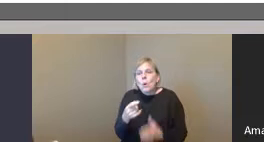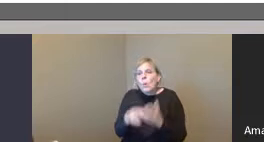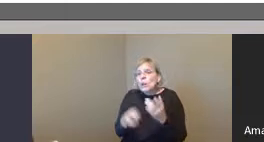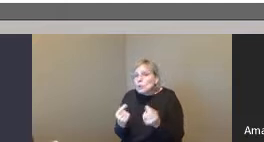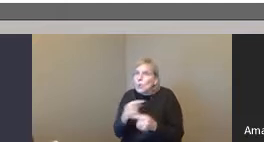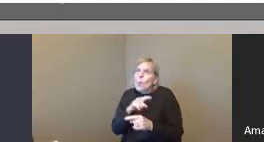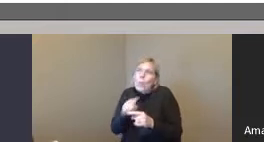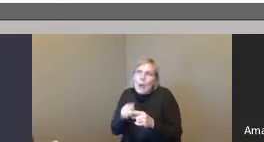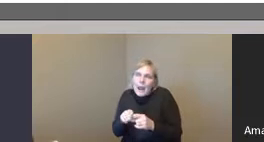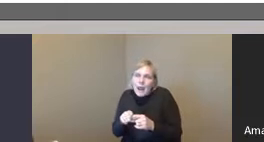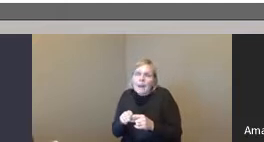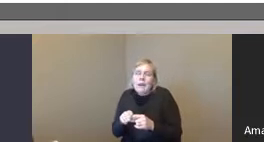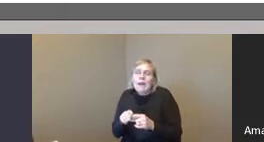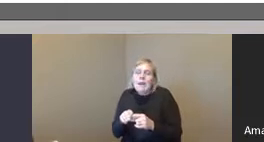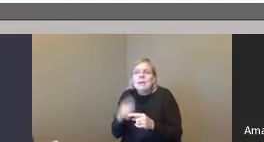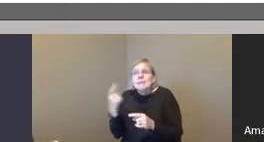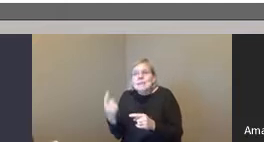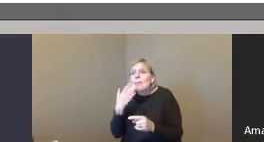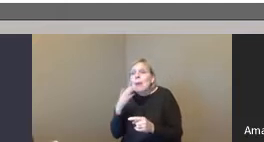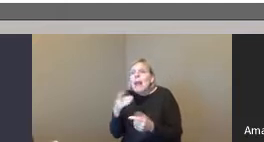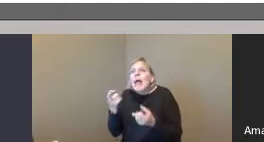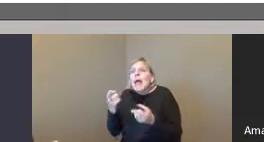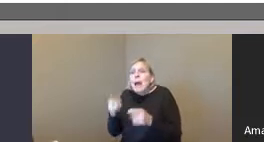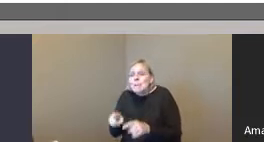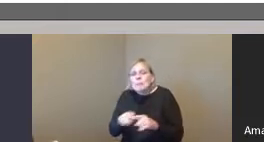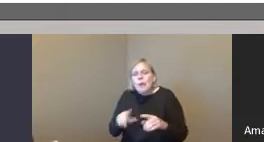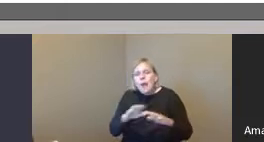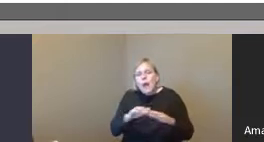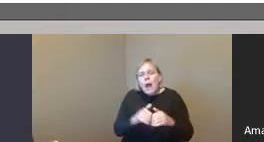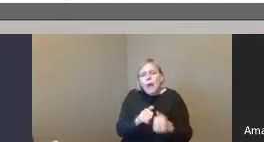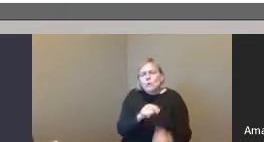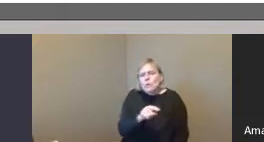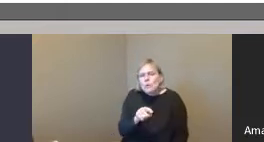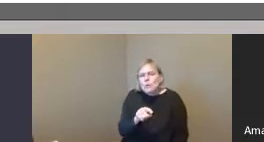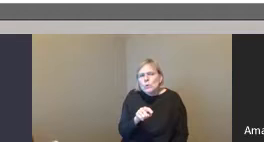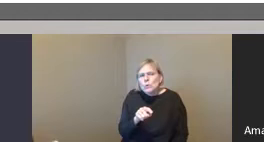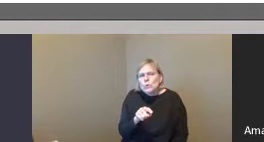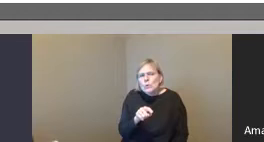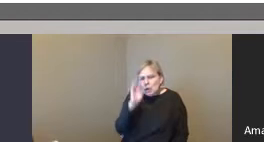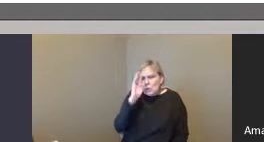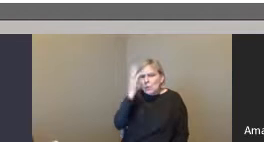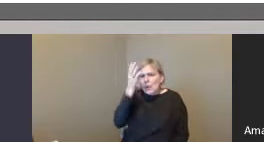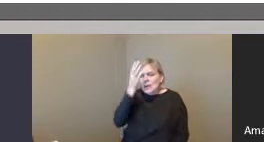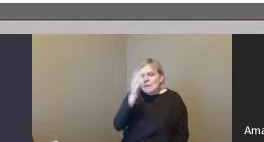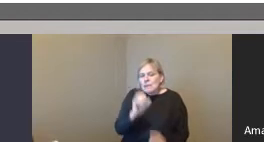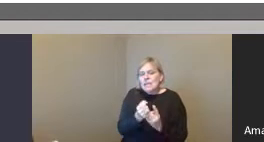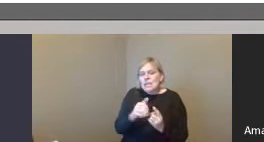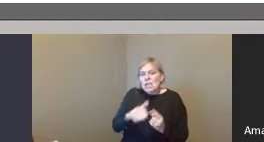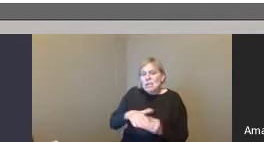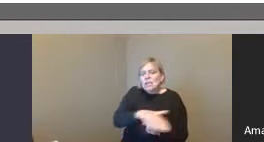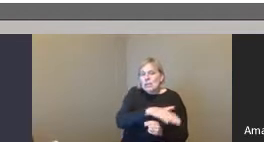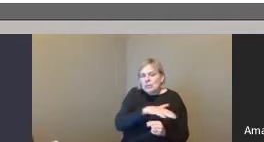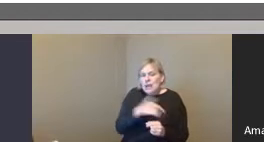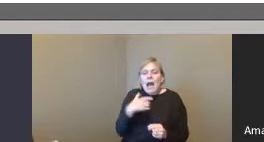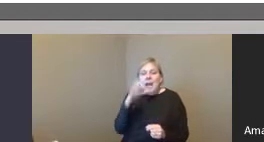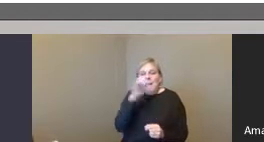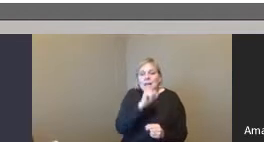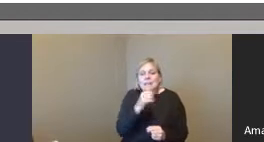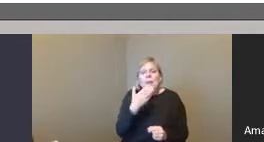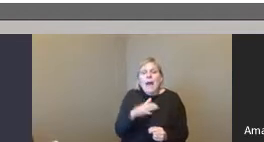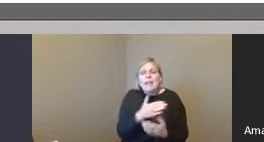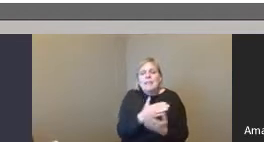when something bad happens, but how do you create the conditions where, I guess, bad things are